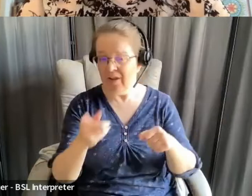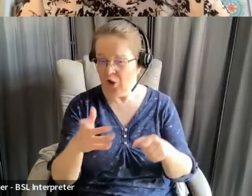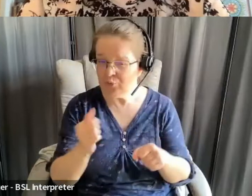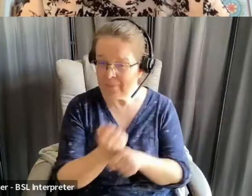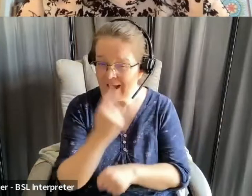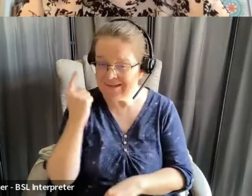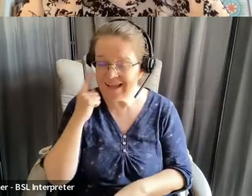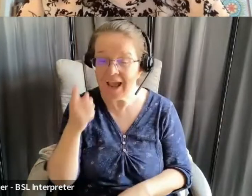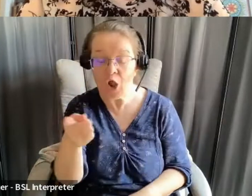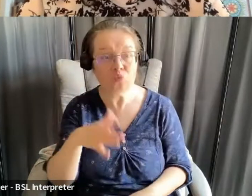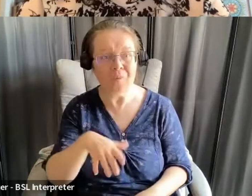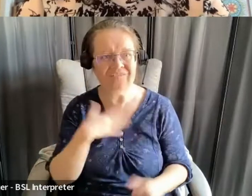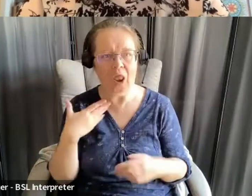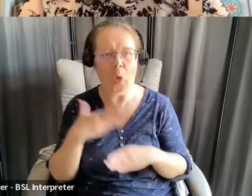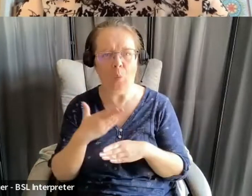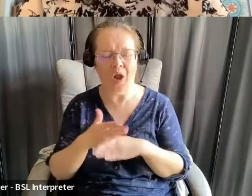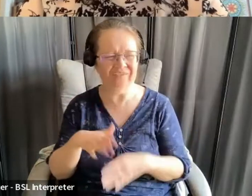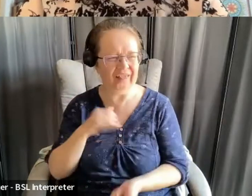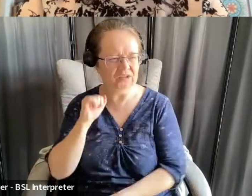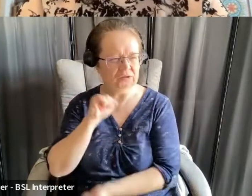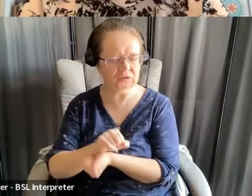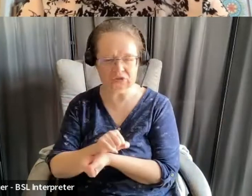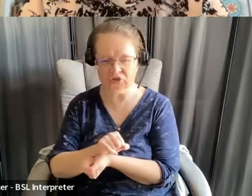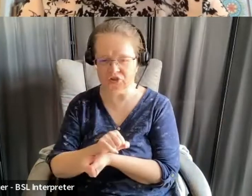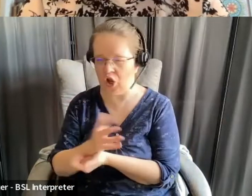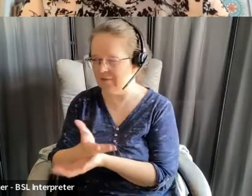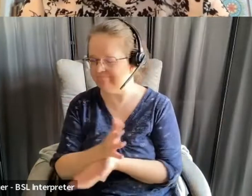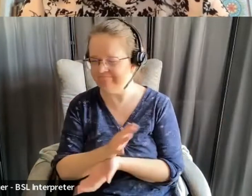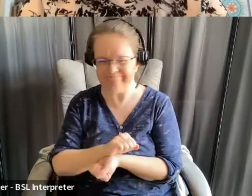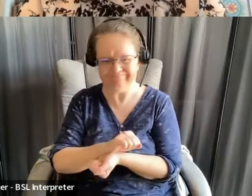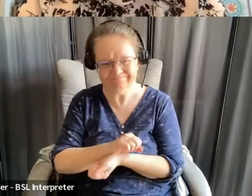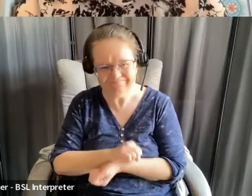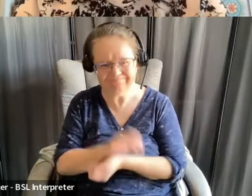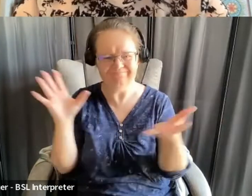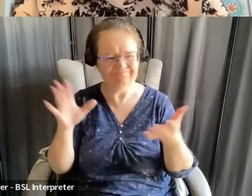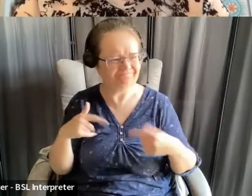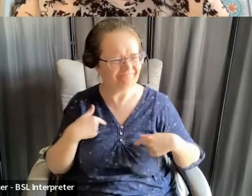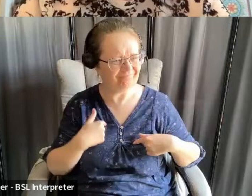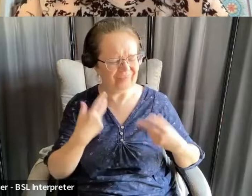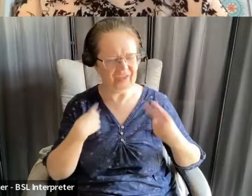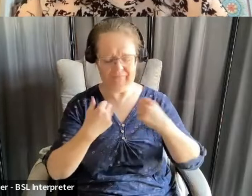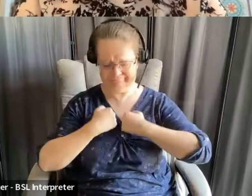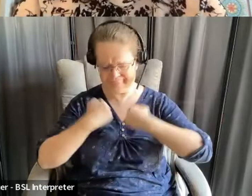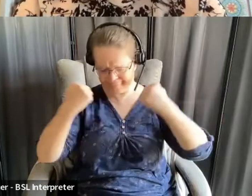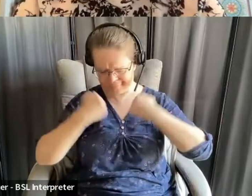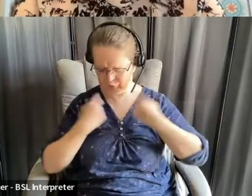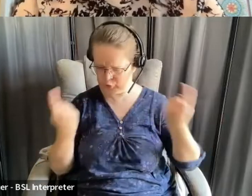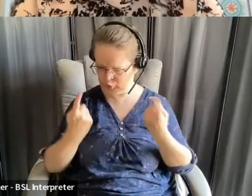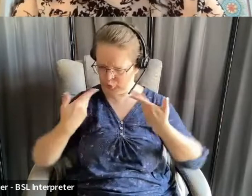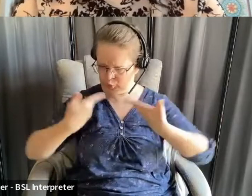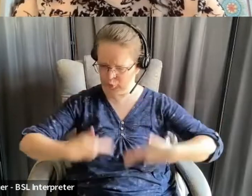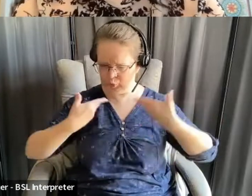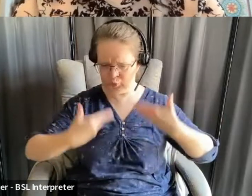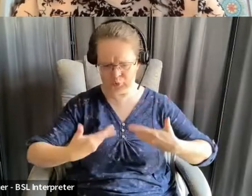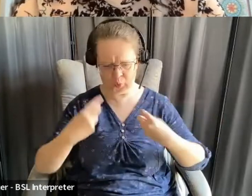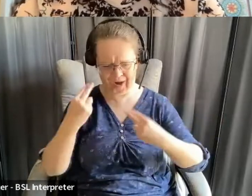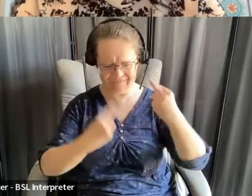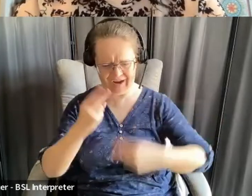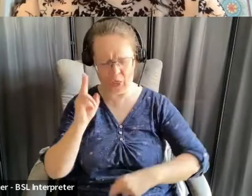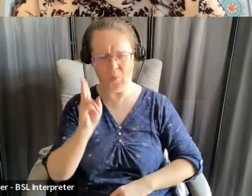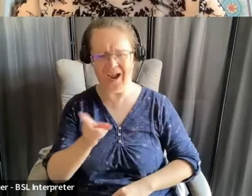that you're stuck right now? Are you looking to sort of rethink and reevaluate who you are? Please share with us